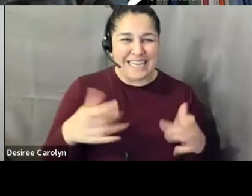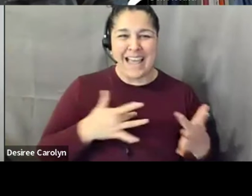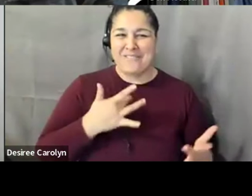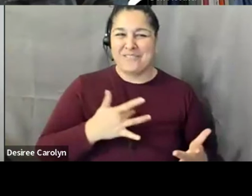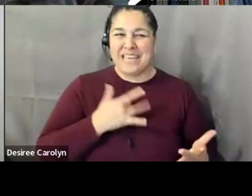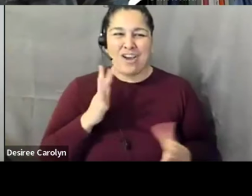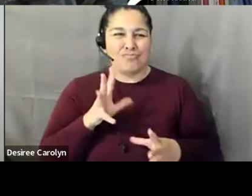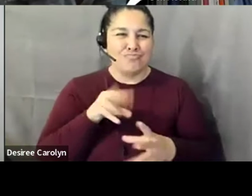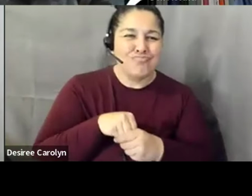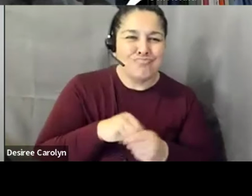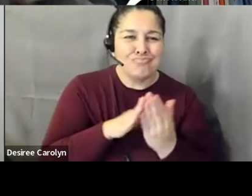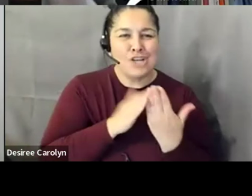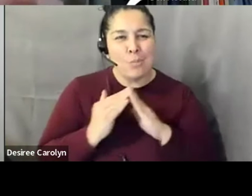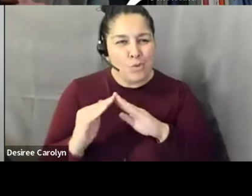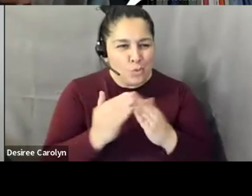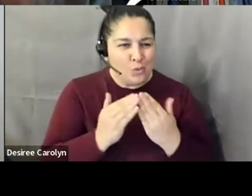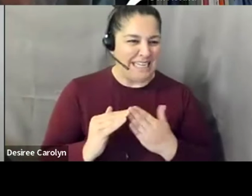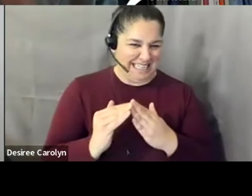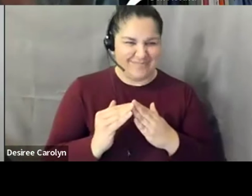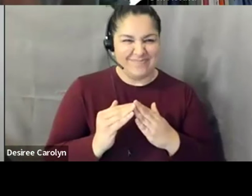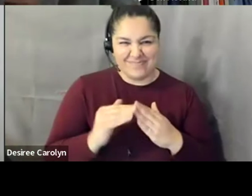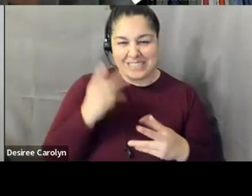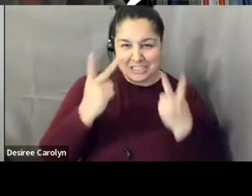community and see one another